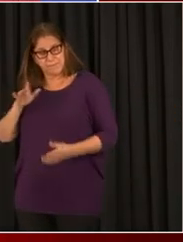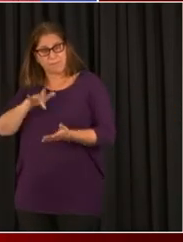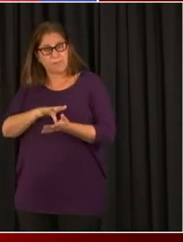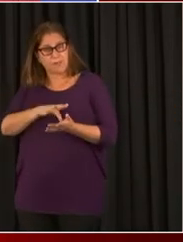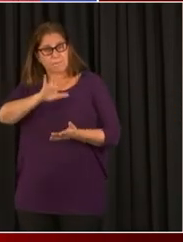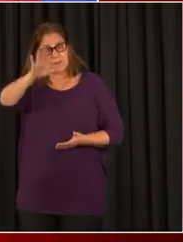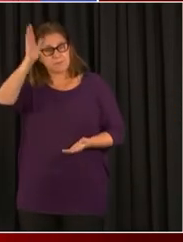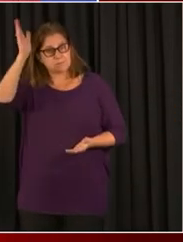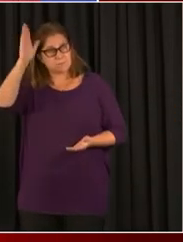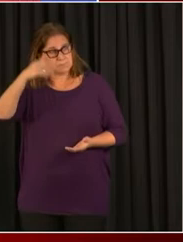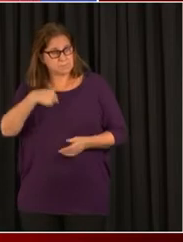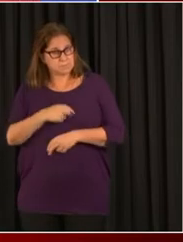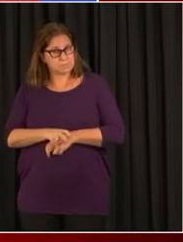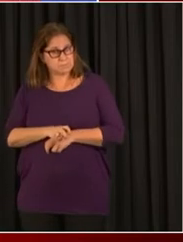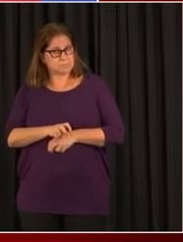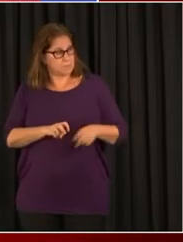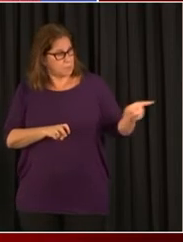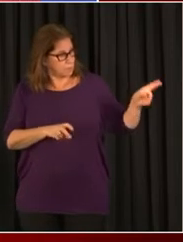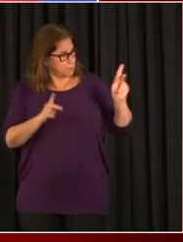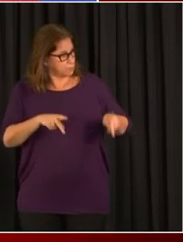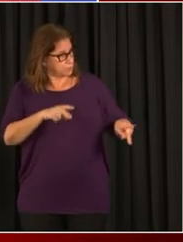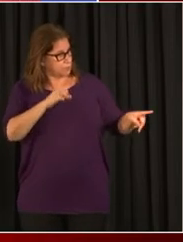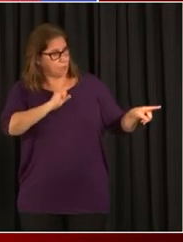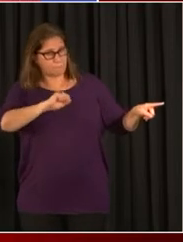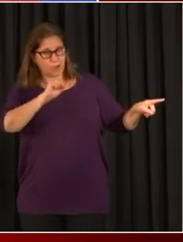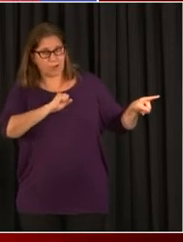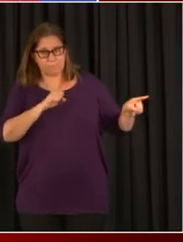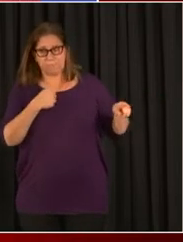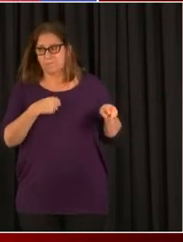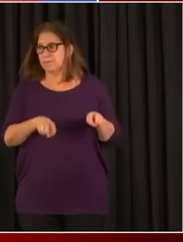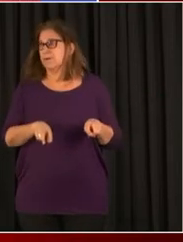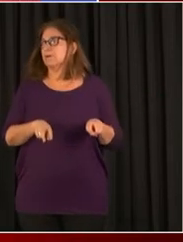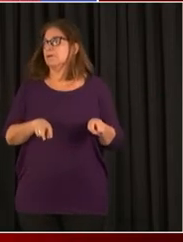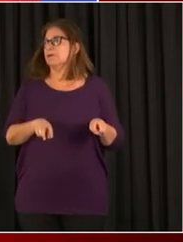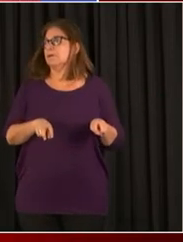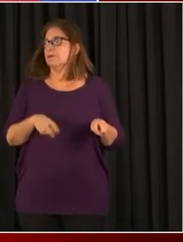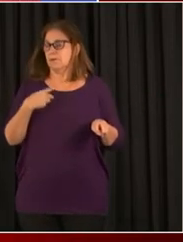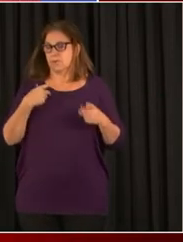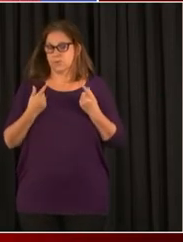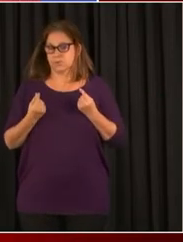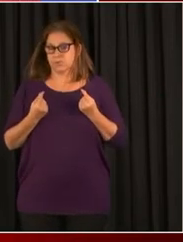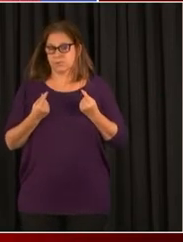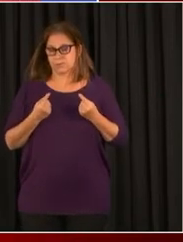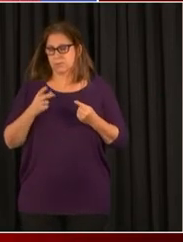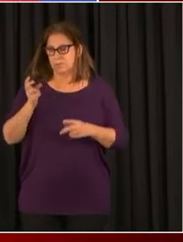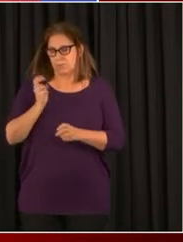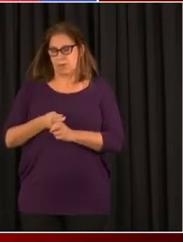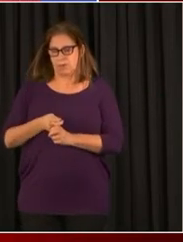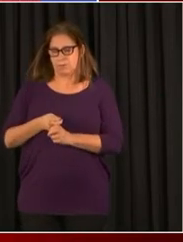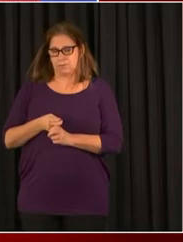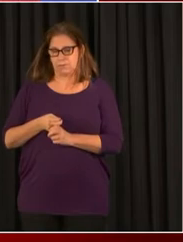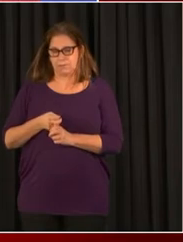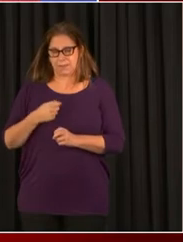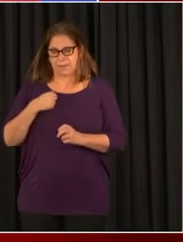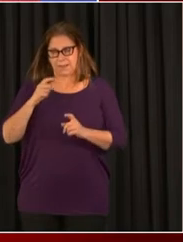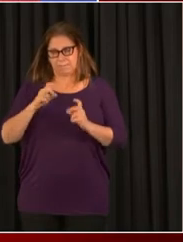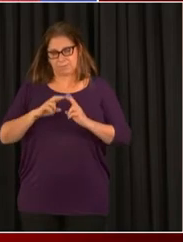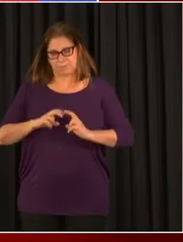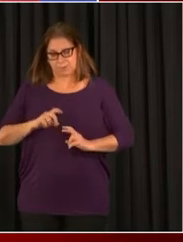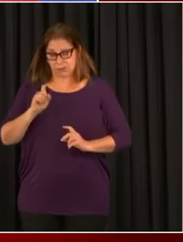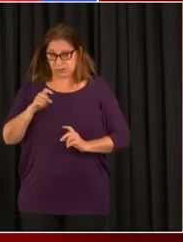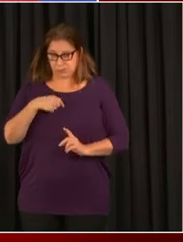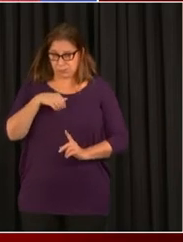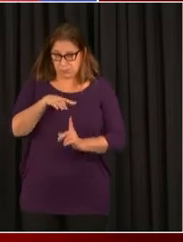commonsensical questions that people have to ask themselves. And the thing that we have learned, and